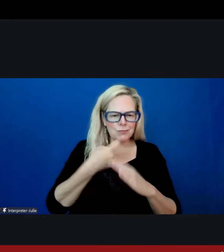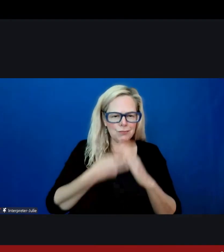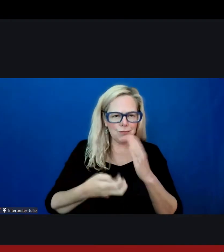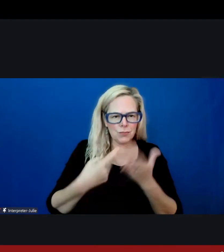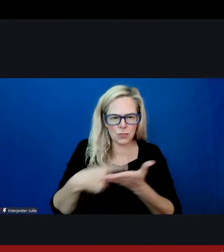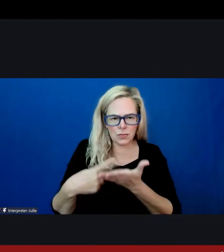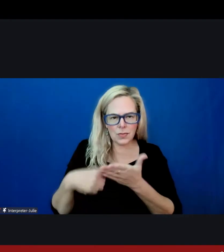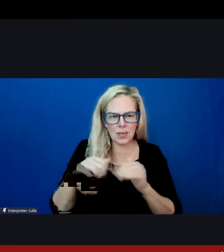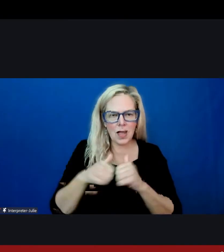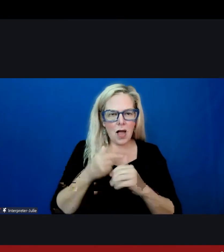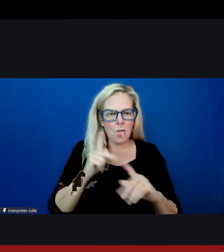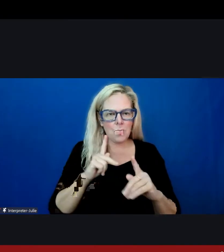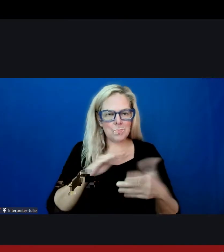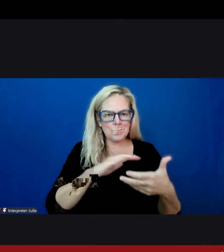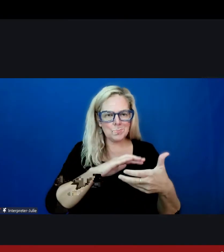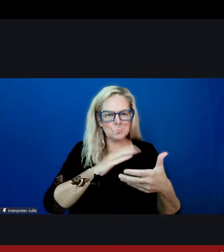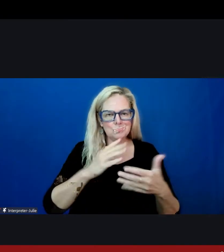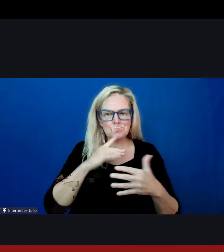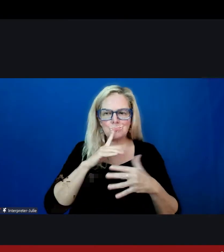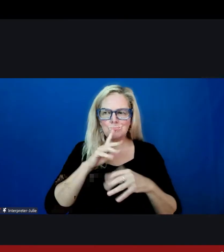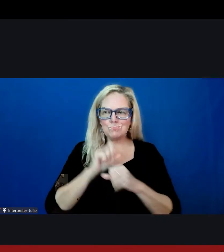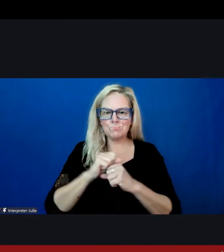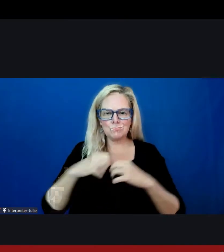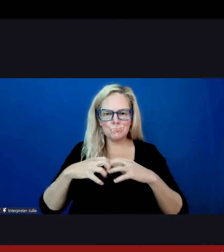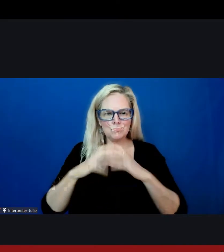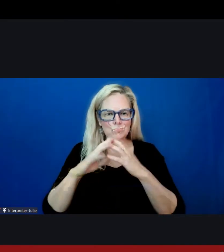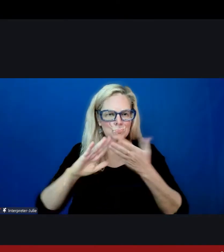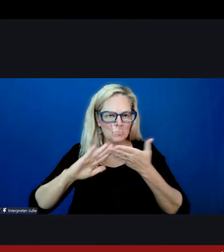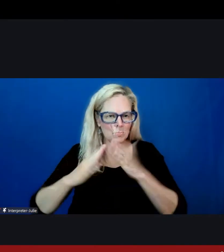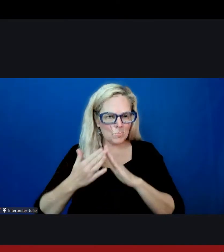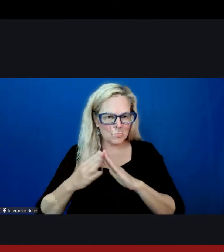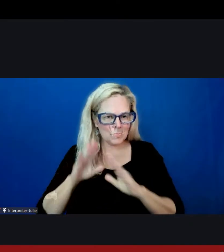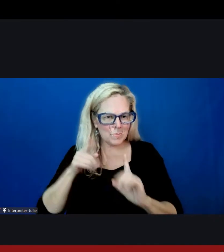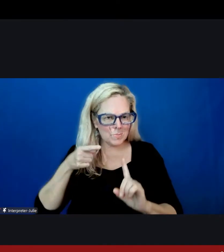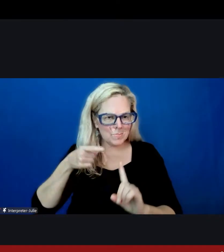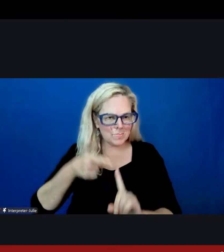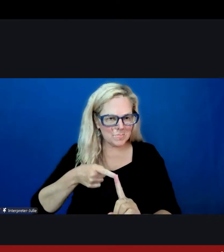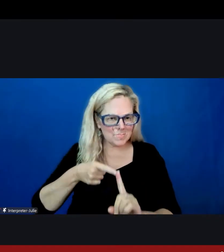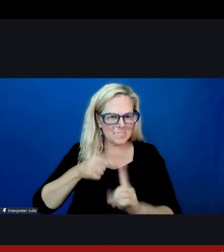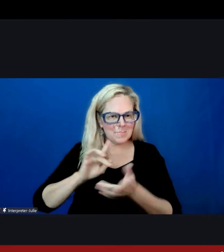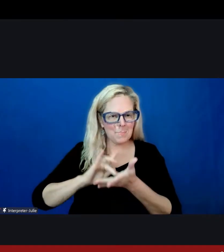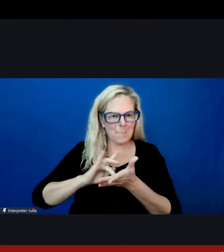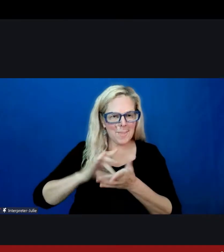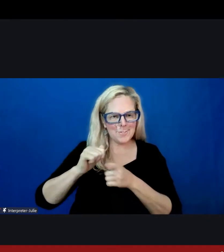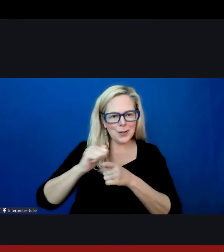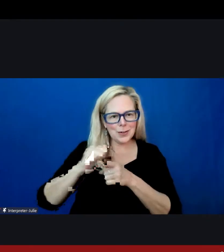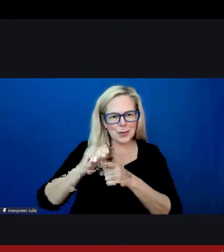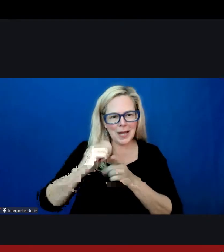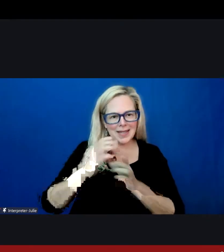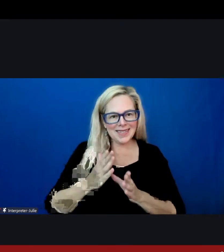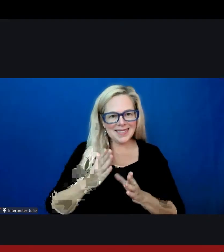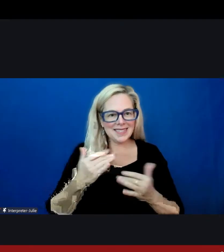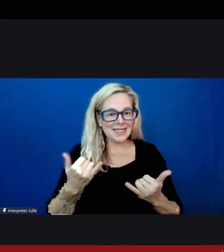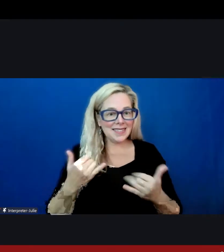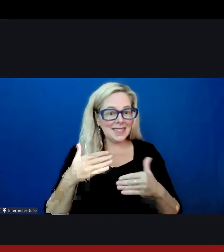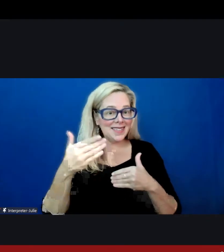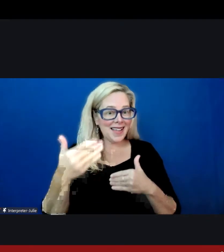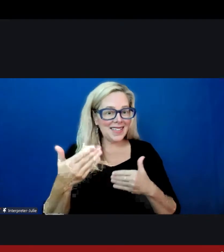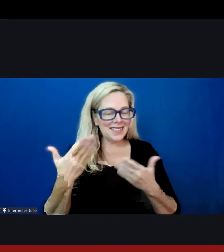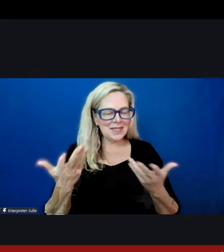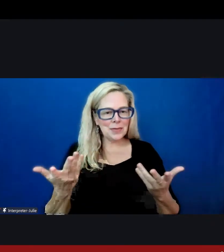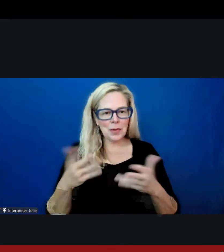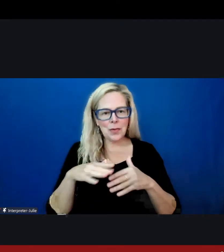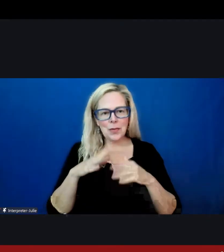people have been building community, and particularly with a focus on medical trainees. All right, next we'll have our next session